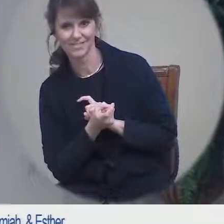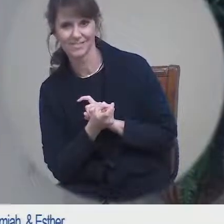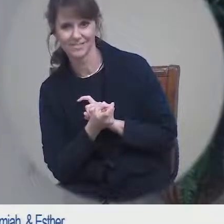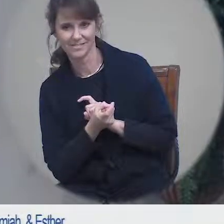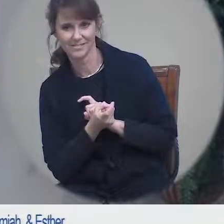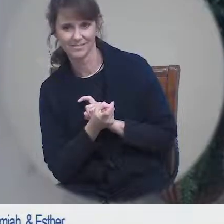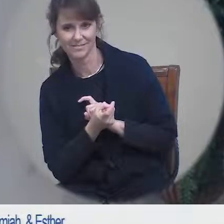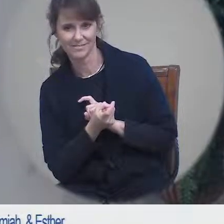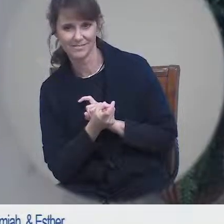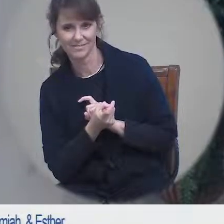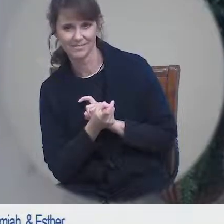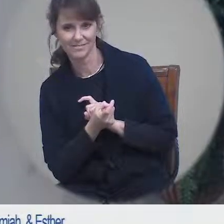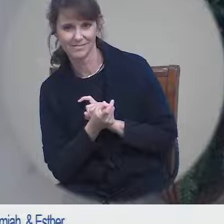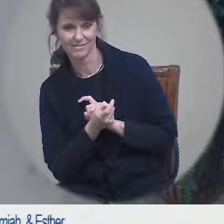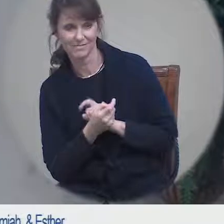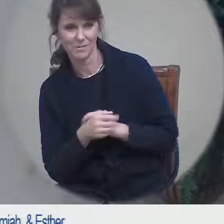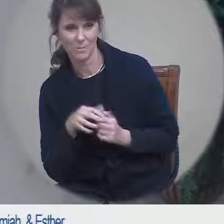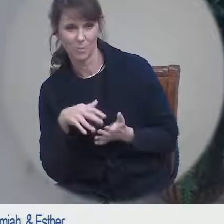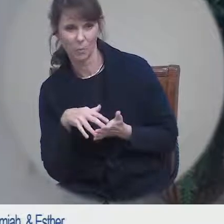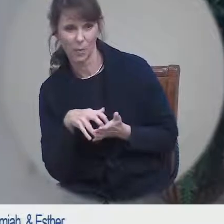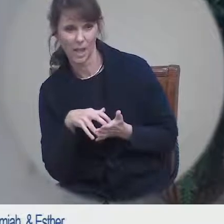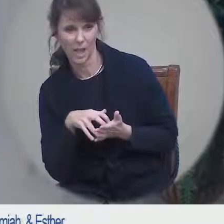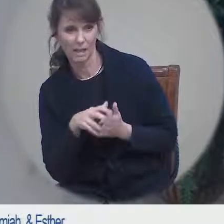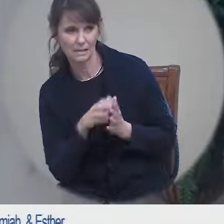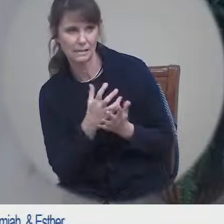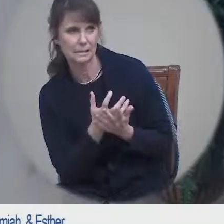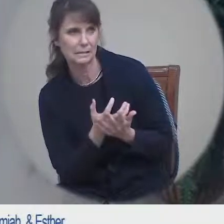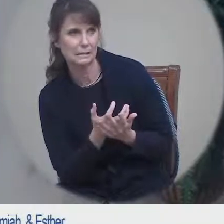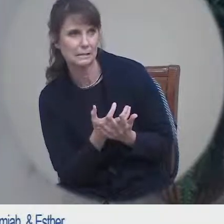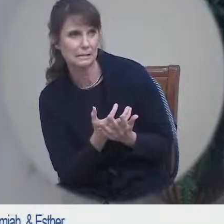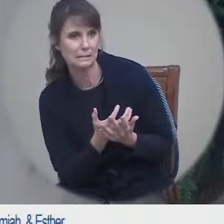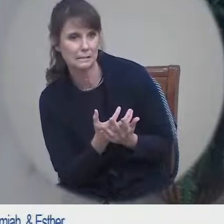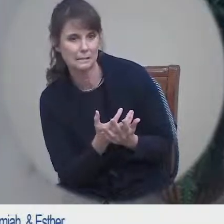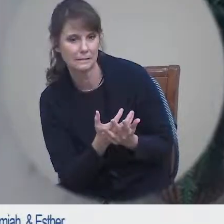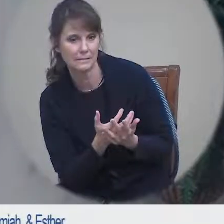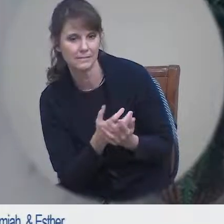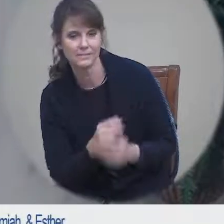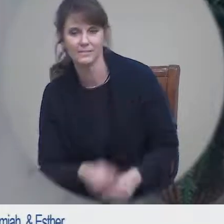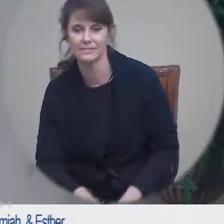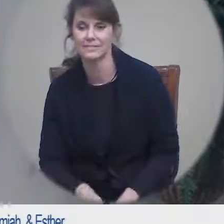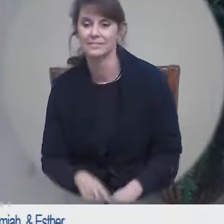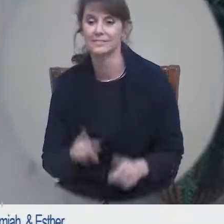Haman. You see Ahasuerus, who